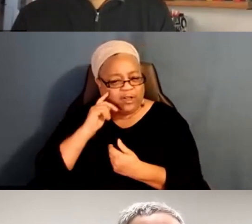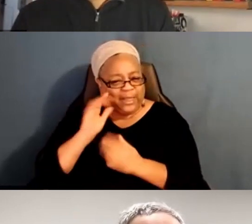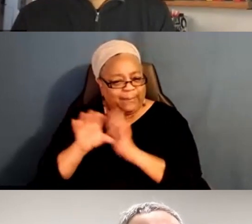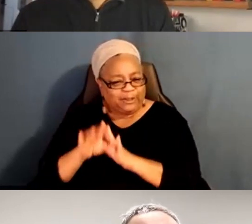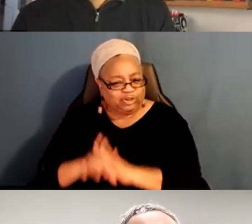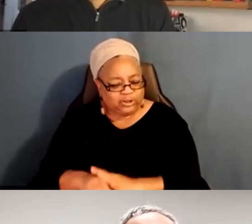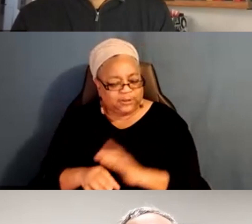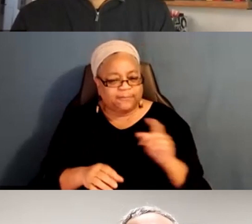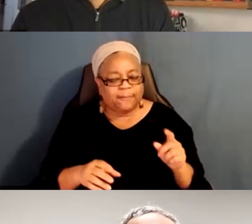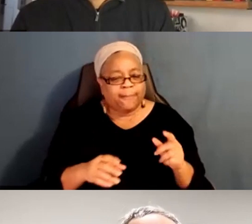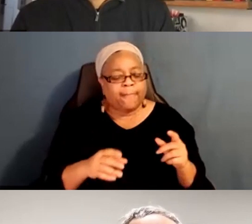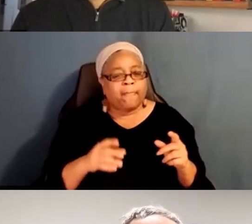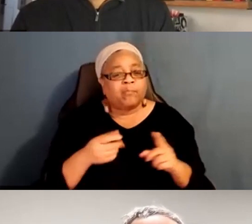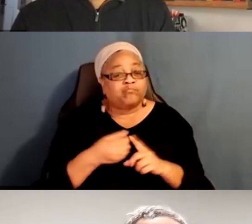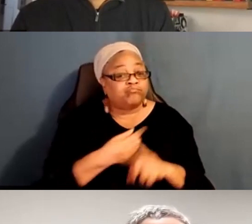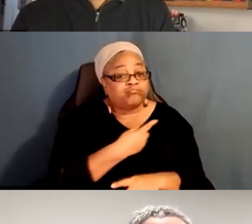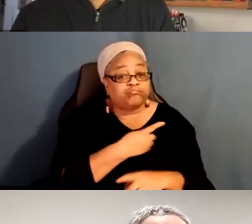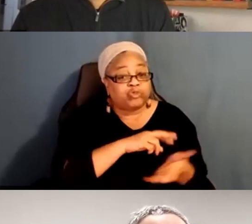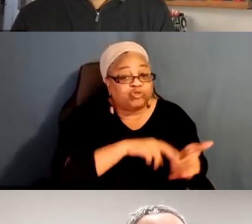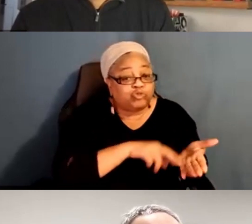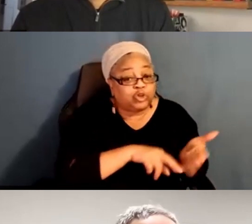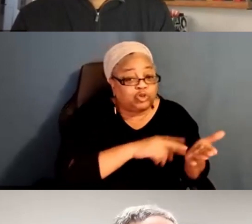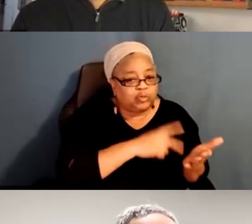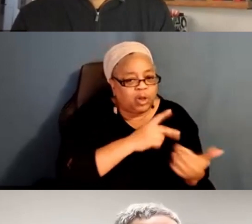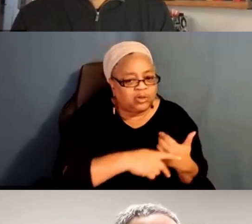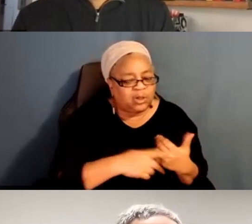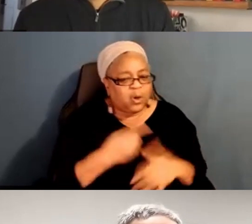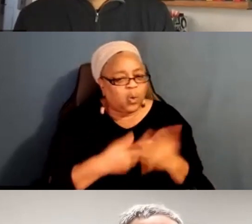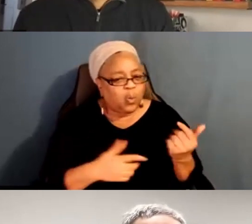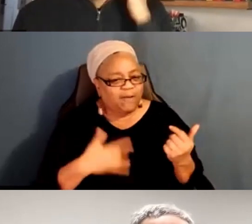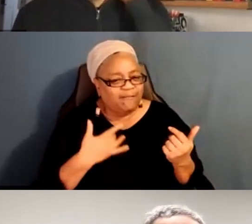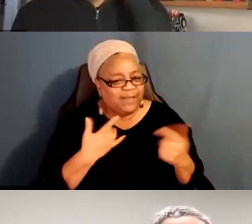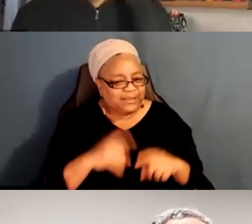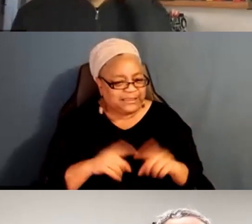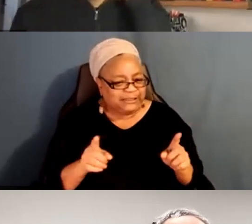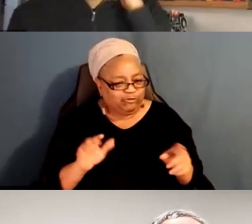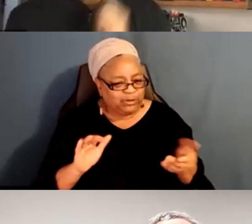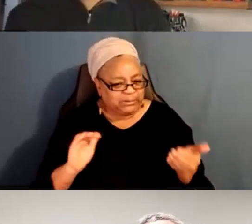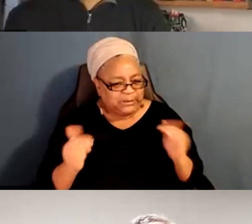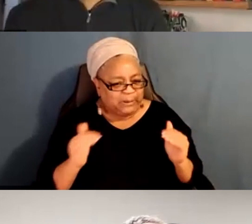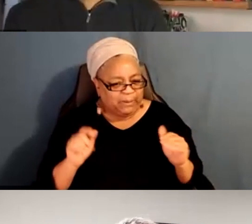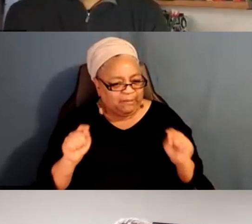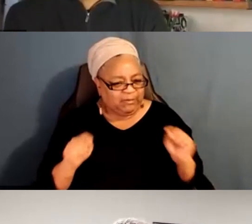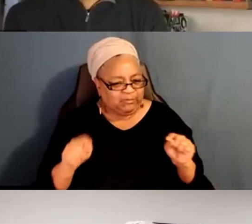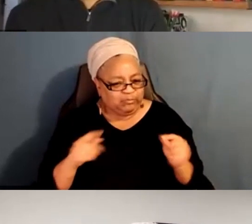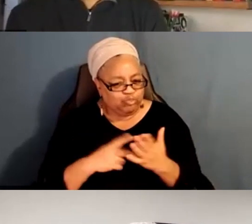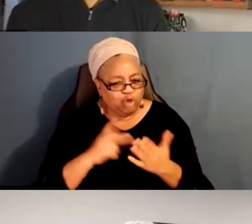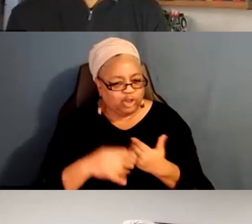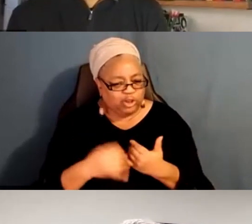process, was there anything that felt really different in terms of these two projects as a scholar or a writer?